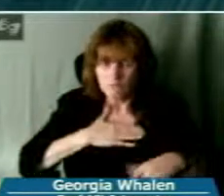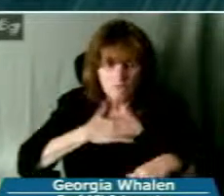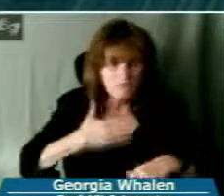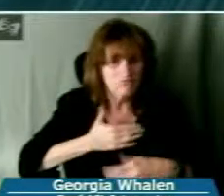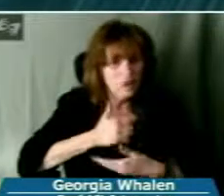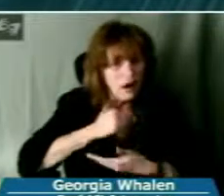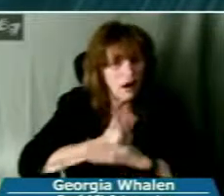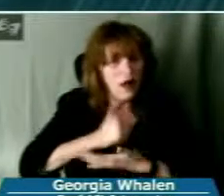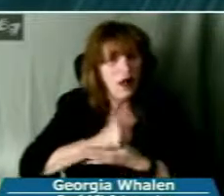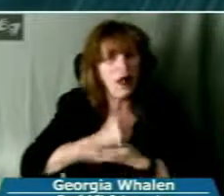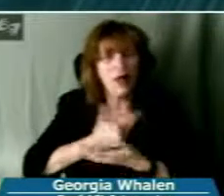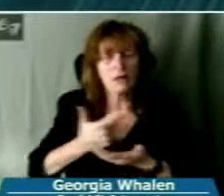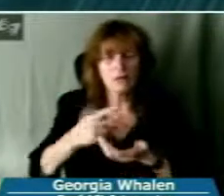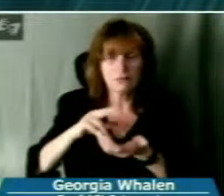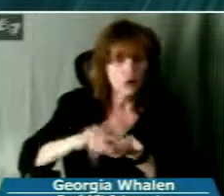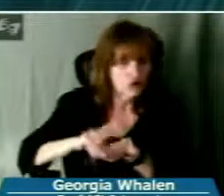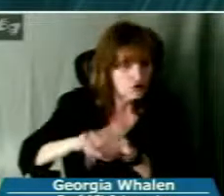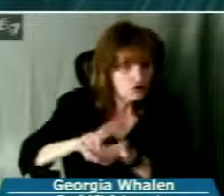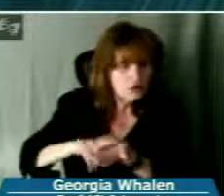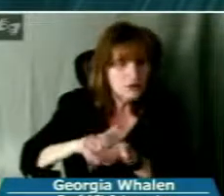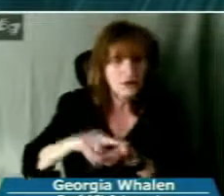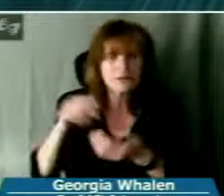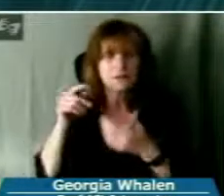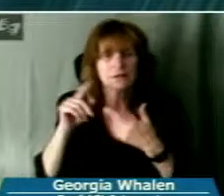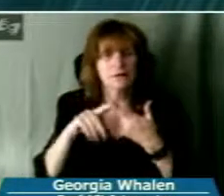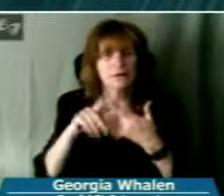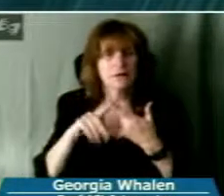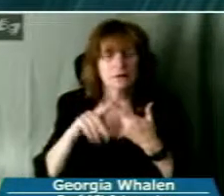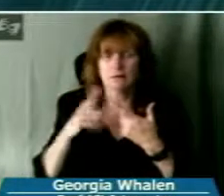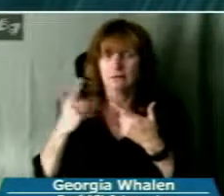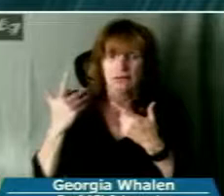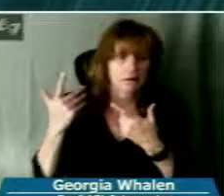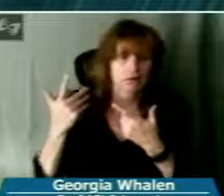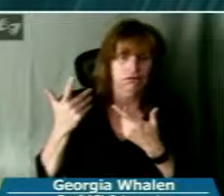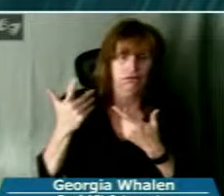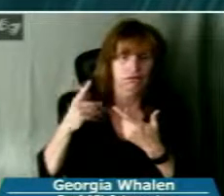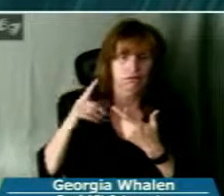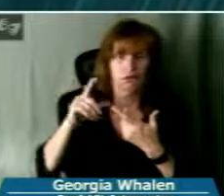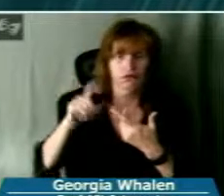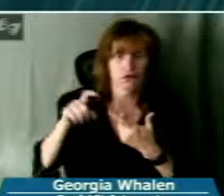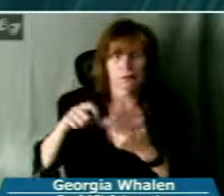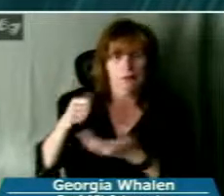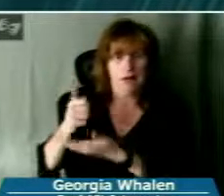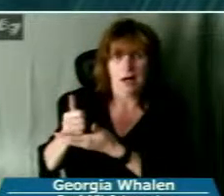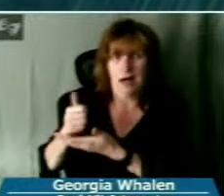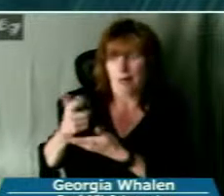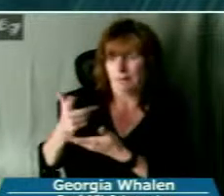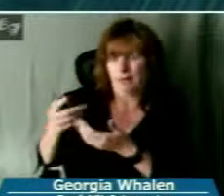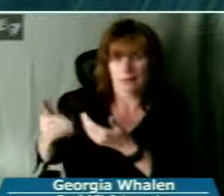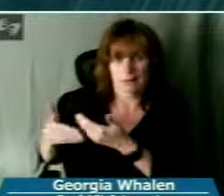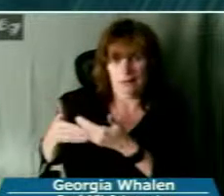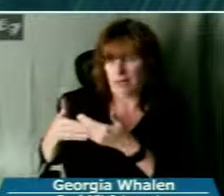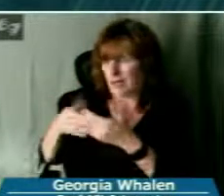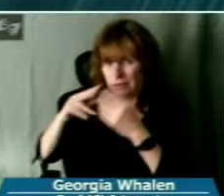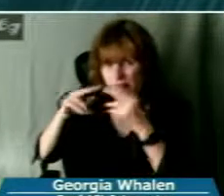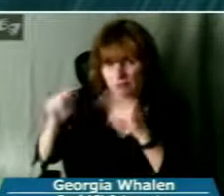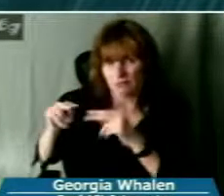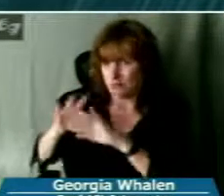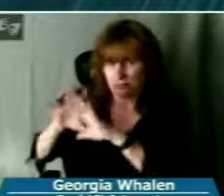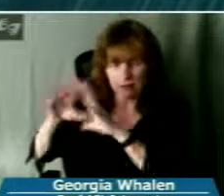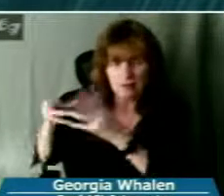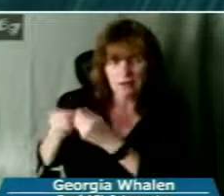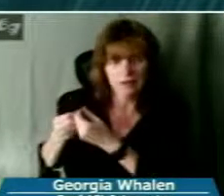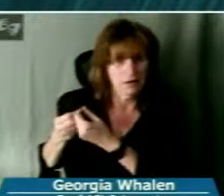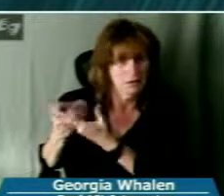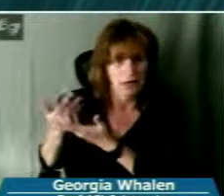have nurses who would normally be doing things related to physical activity or working with new families, and instead they are making calls to cases